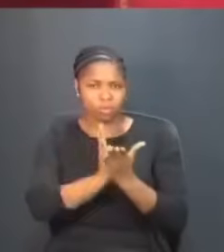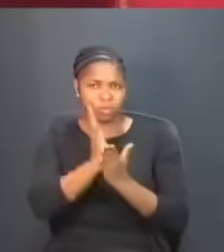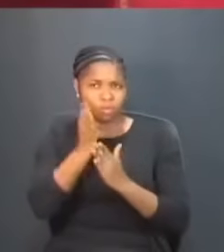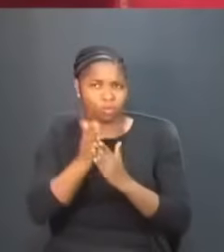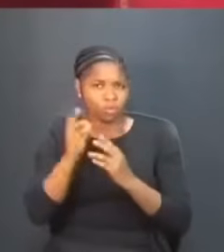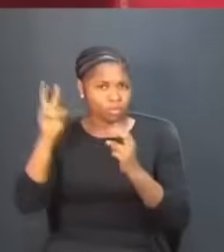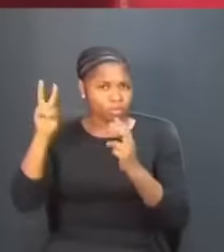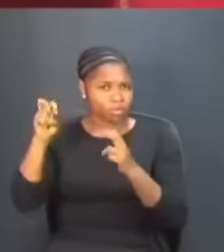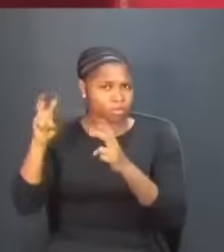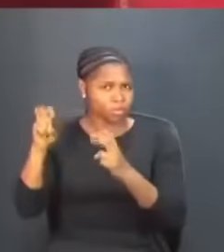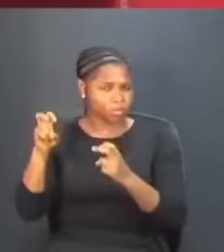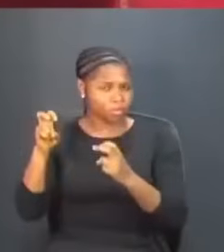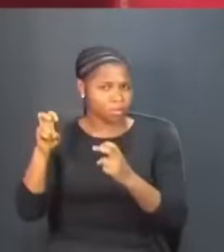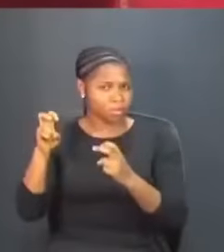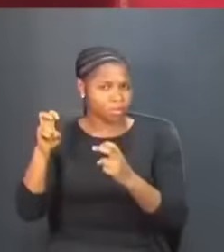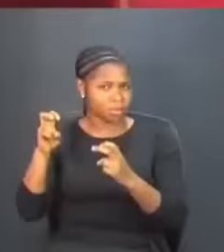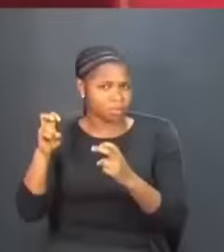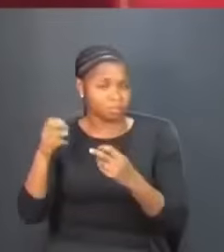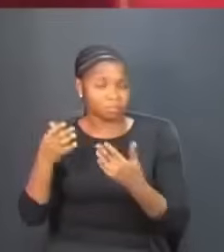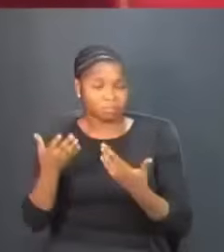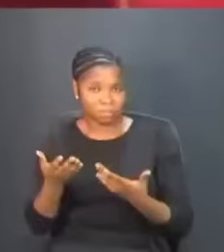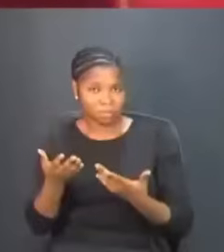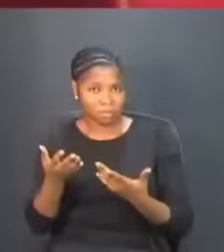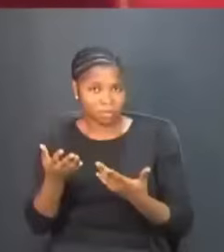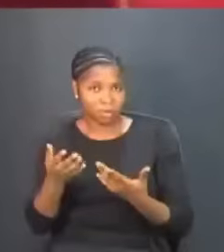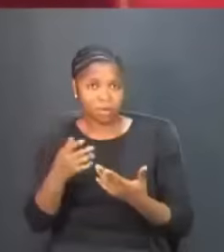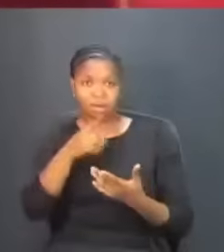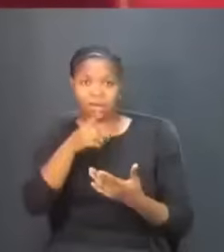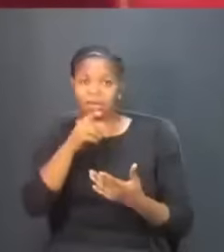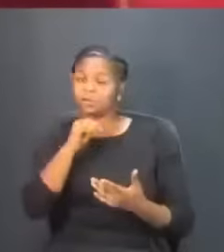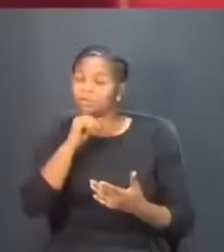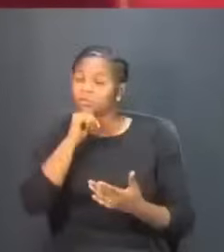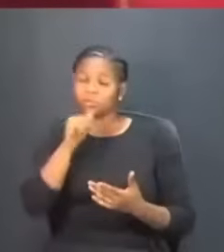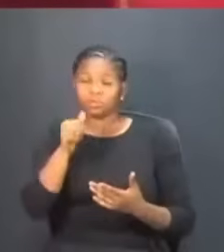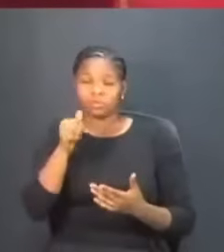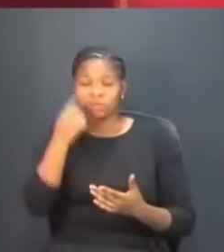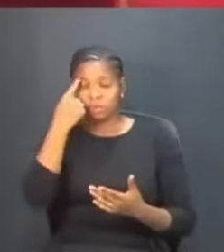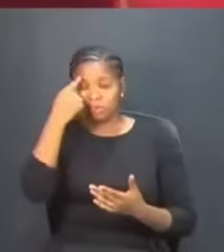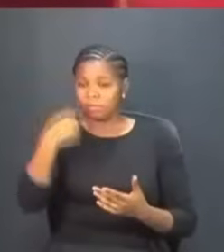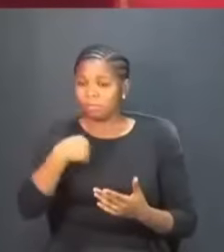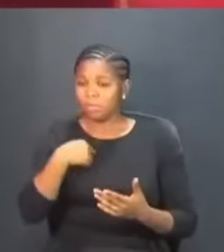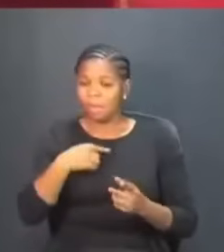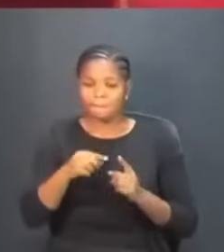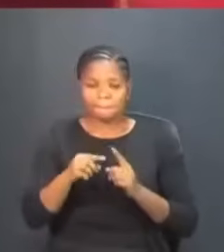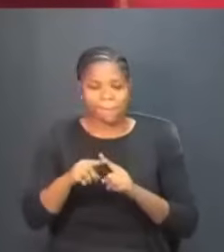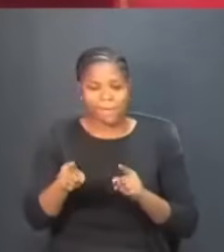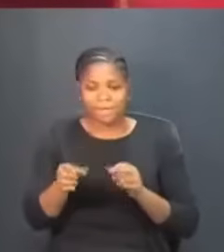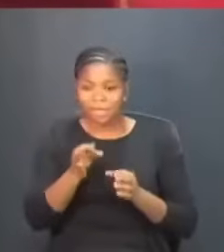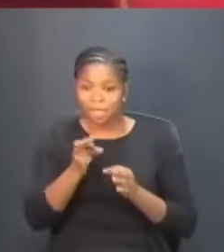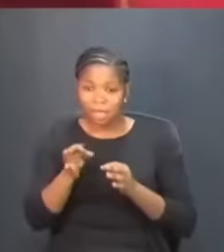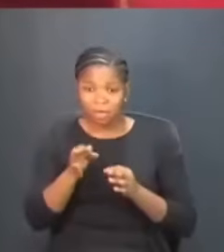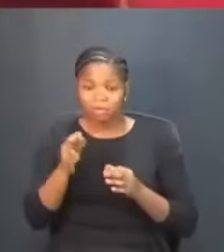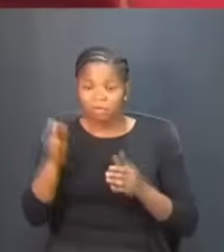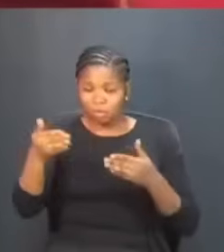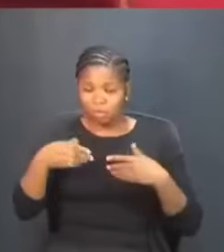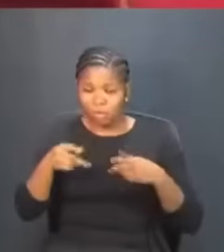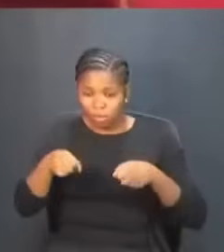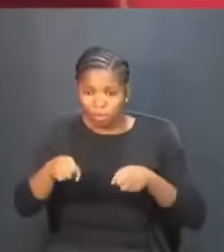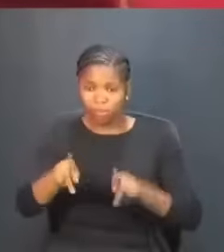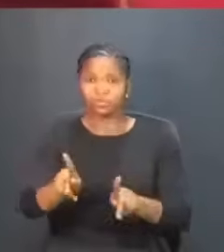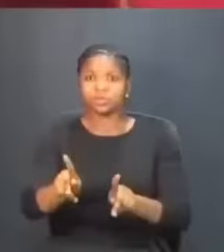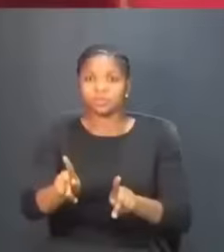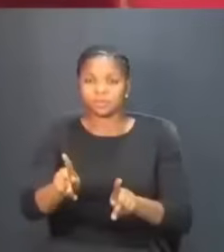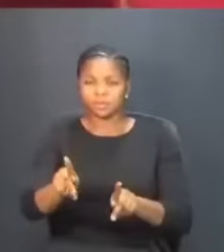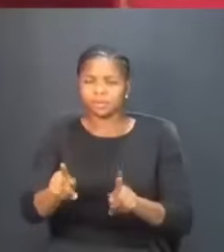even though it is not under me, if you give me the opportunity here, I will deal with it here. Minister, the issue is not about cocoa,